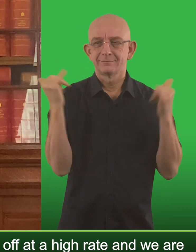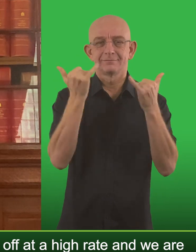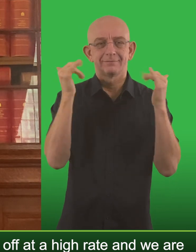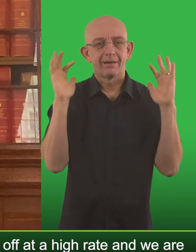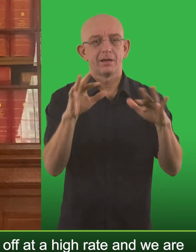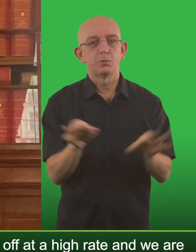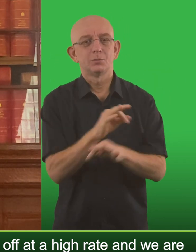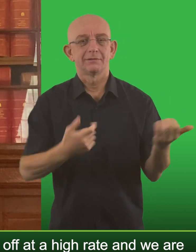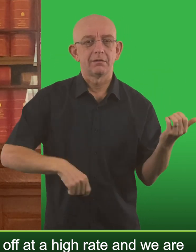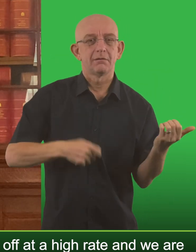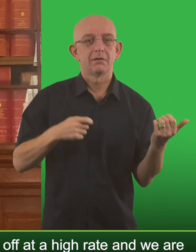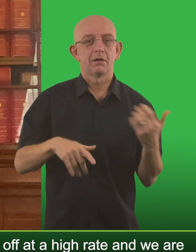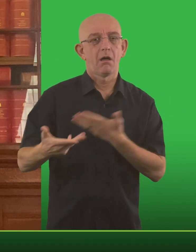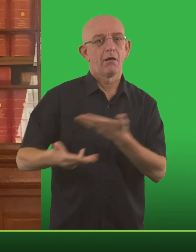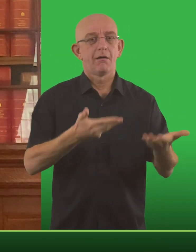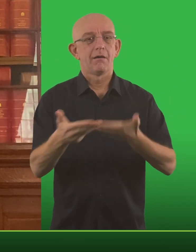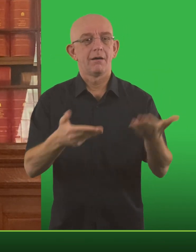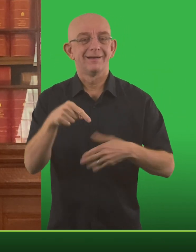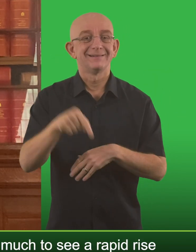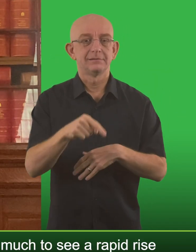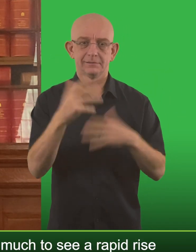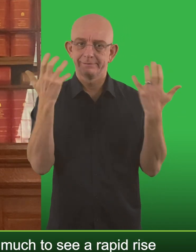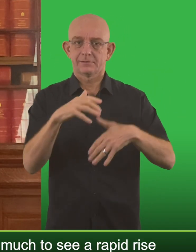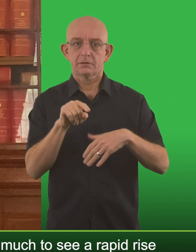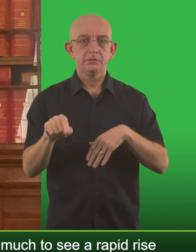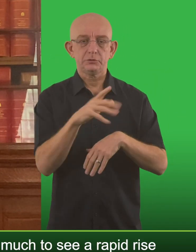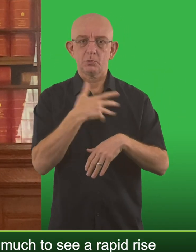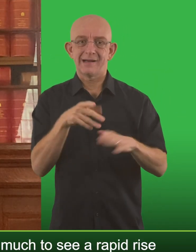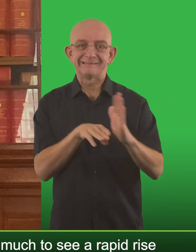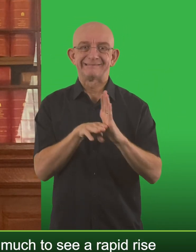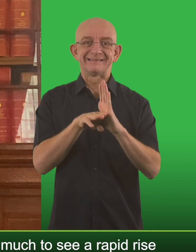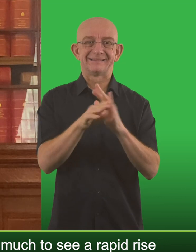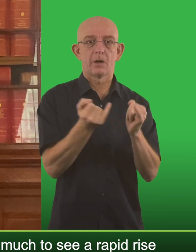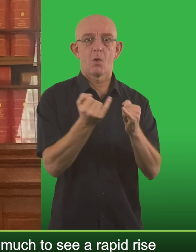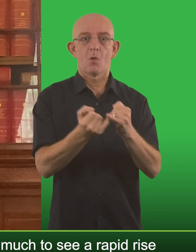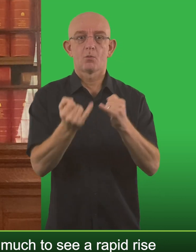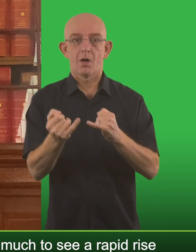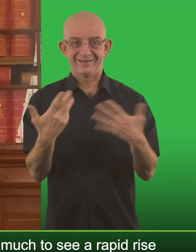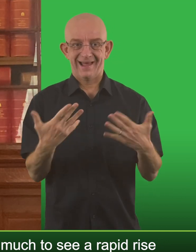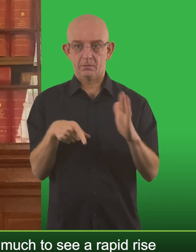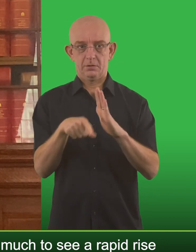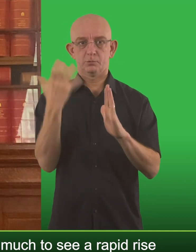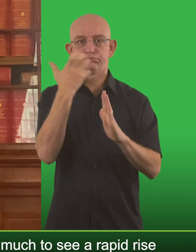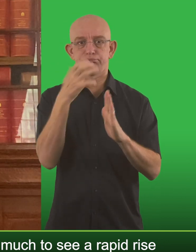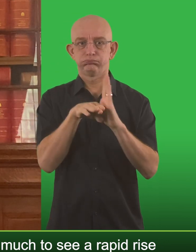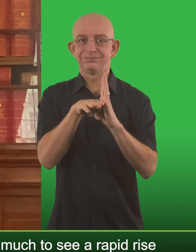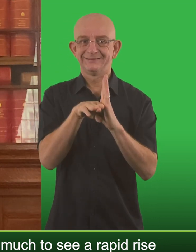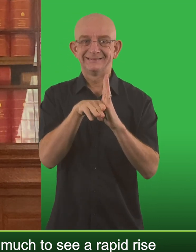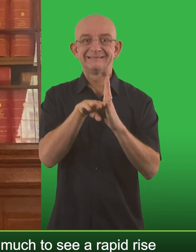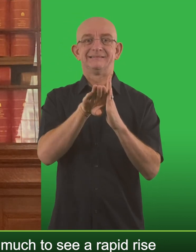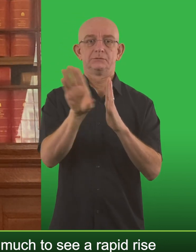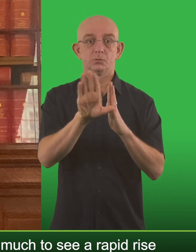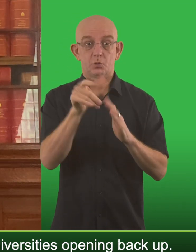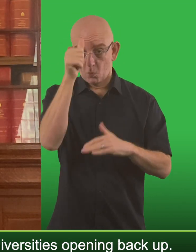local music festivals on our case rates as well. There is concern that it doesn't take too much to see a rapid rise in case rates from this point